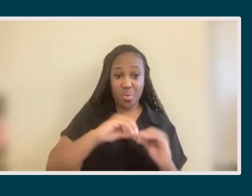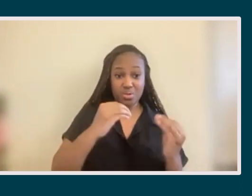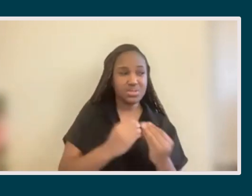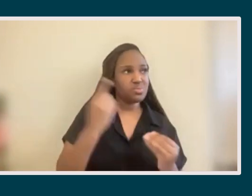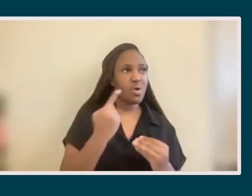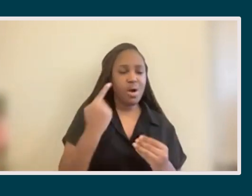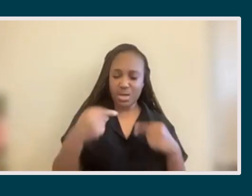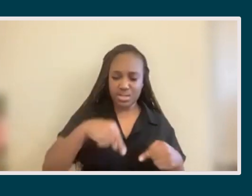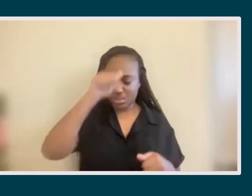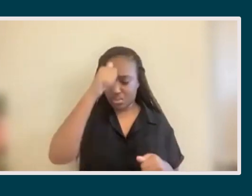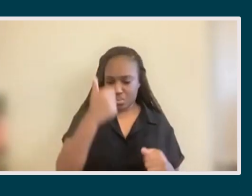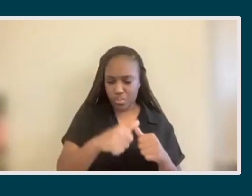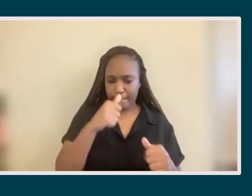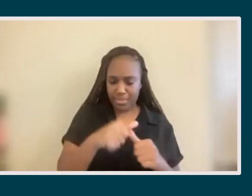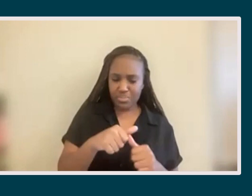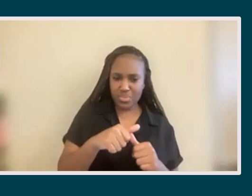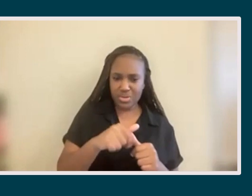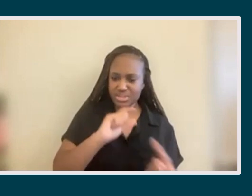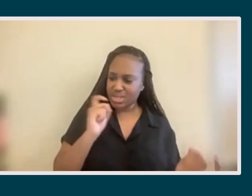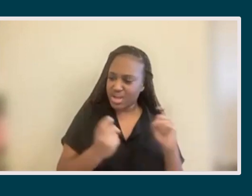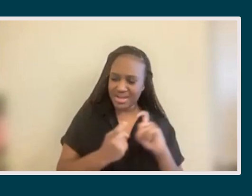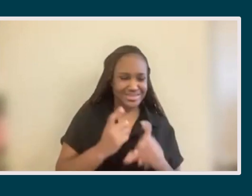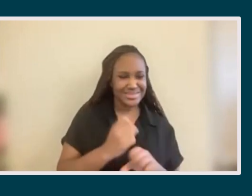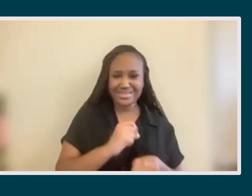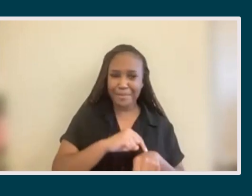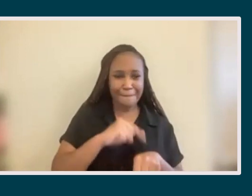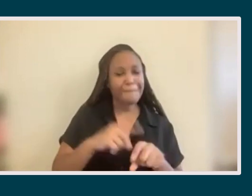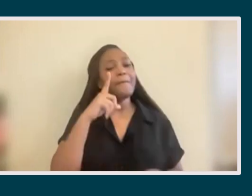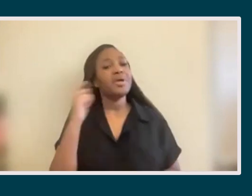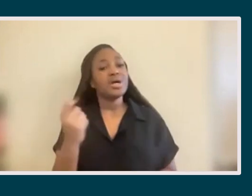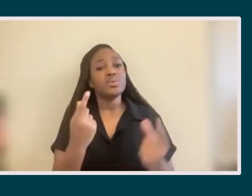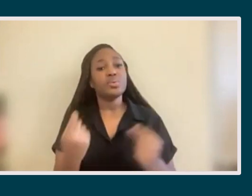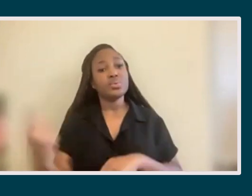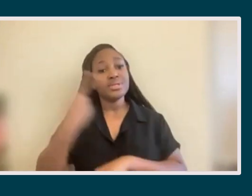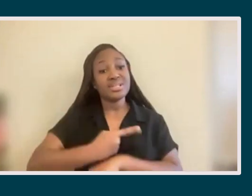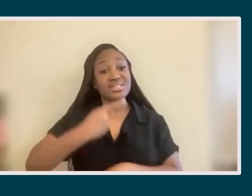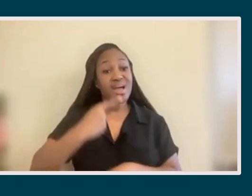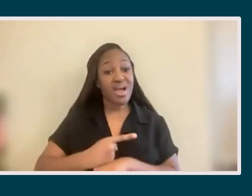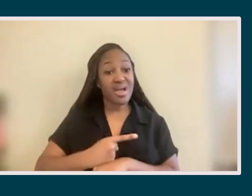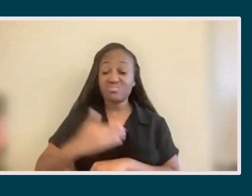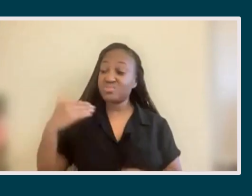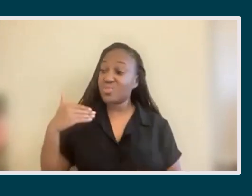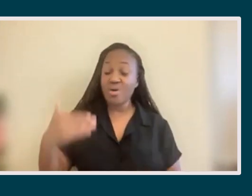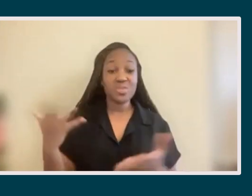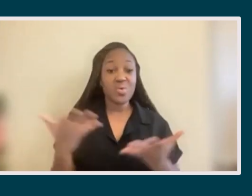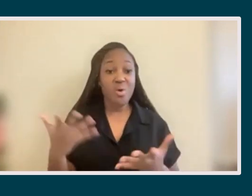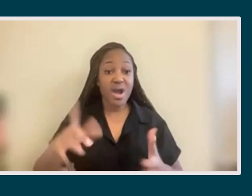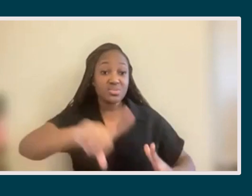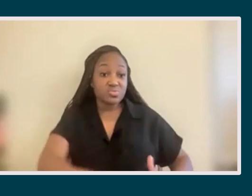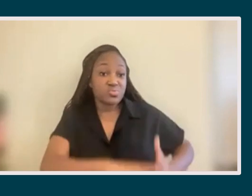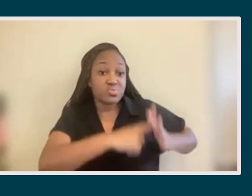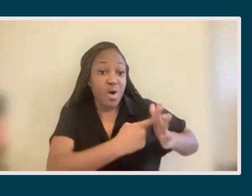lot, because what we're doing today is often planting a seed or watering a seed that's